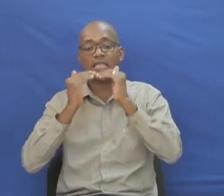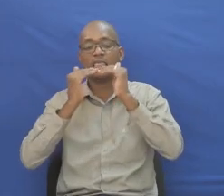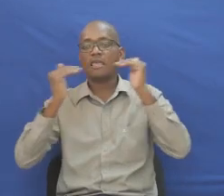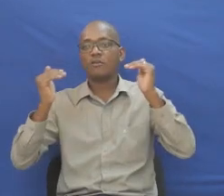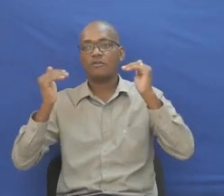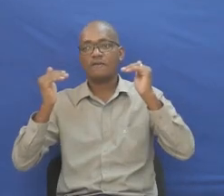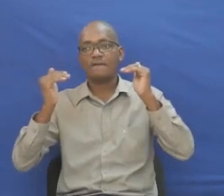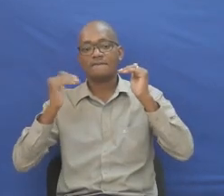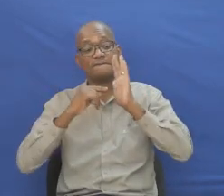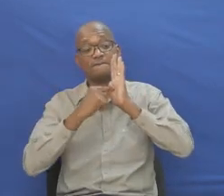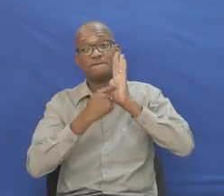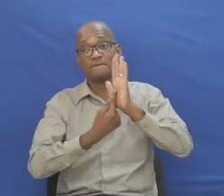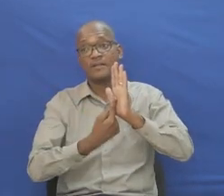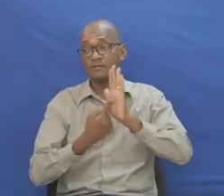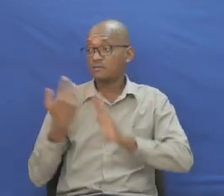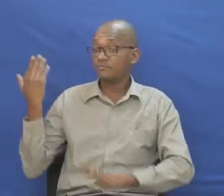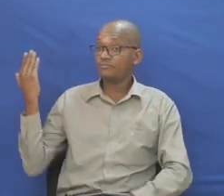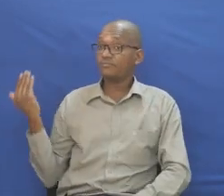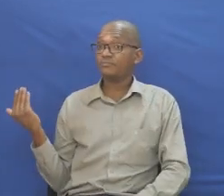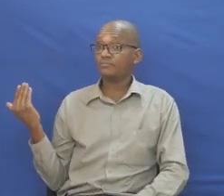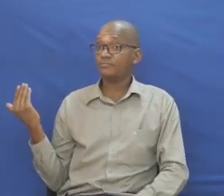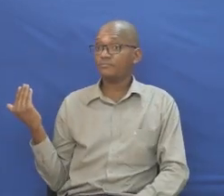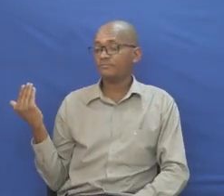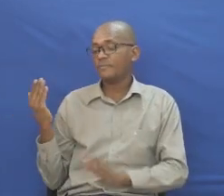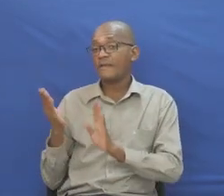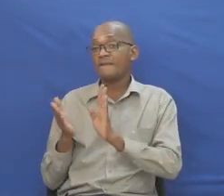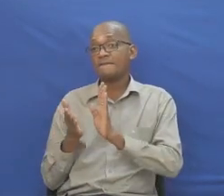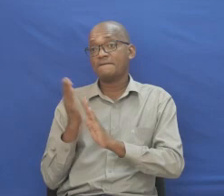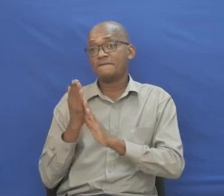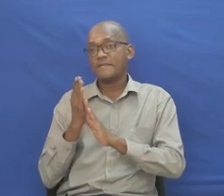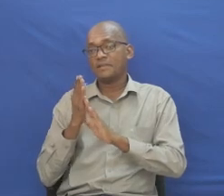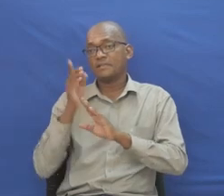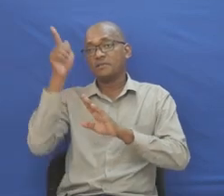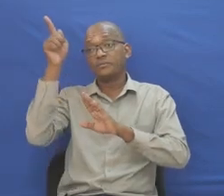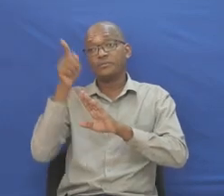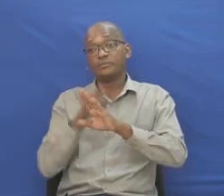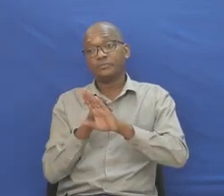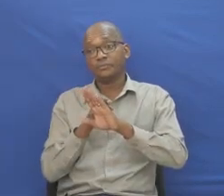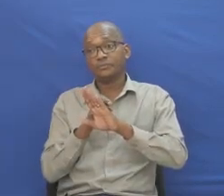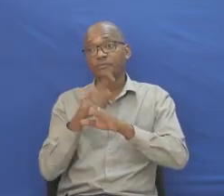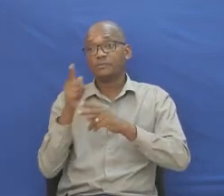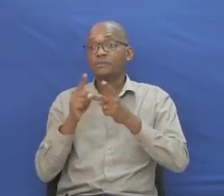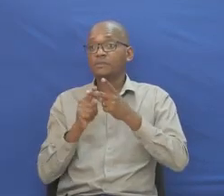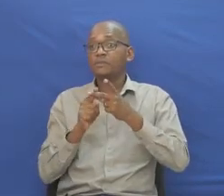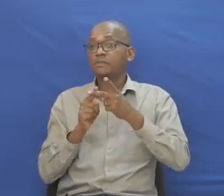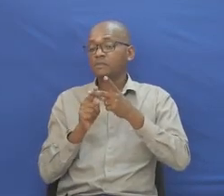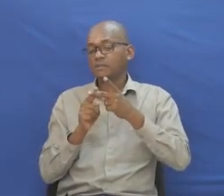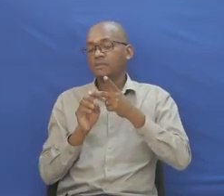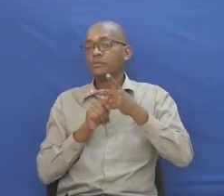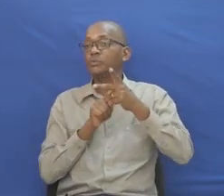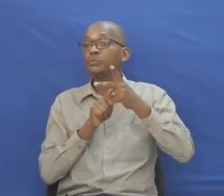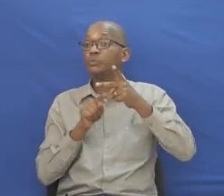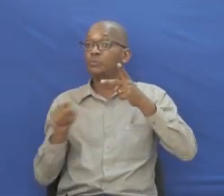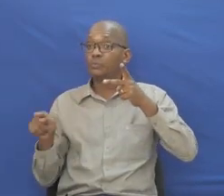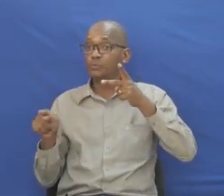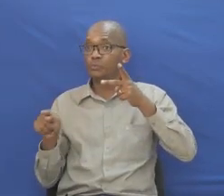one. The first side is this one, the second side, and let's say here we have the